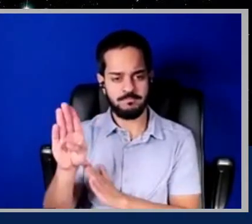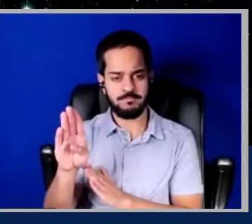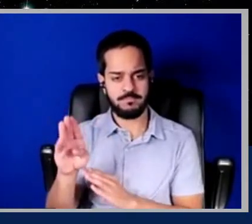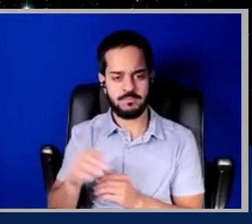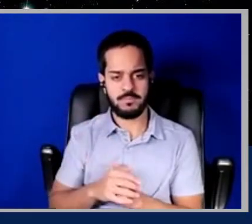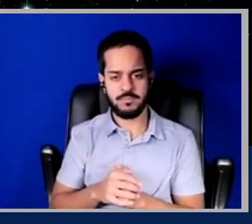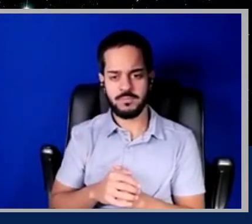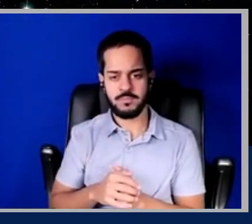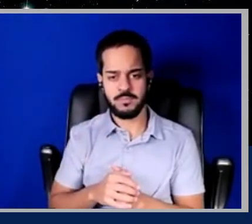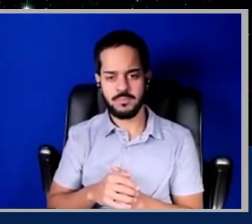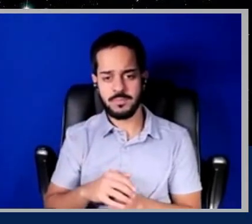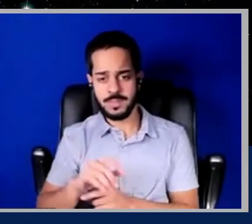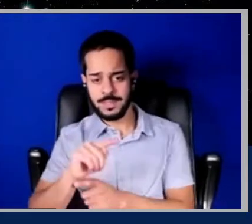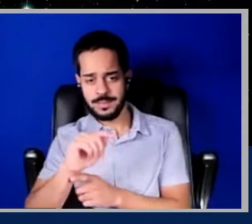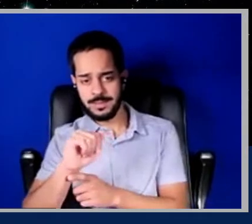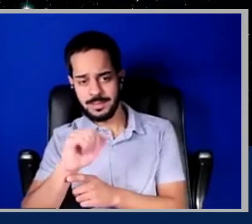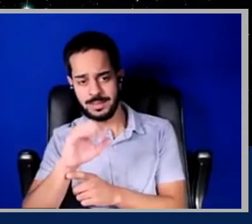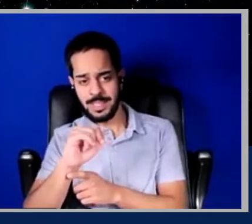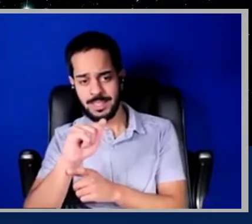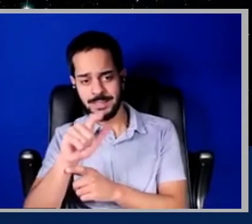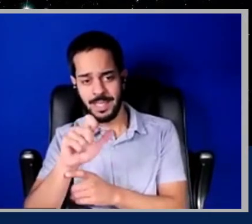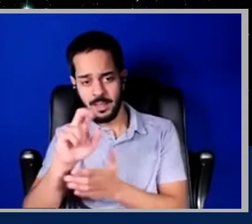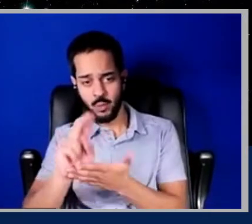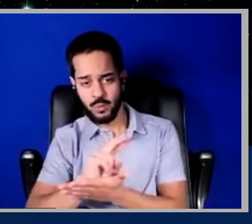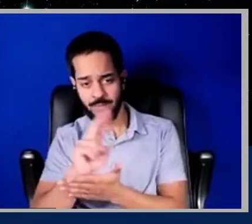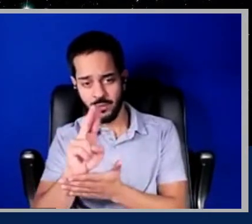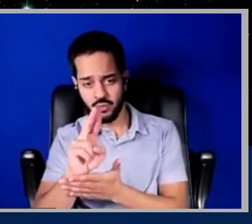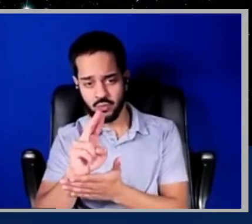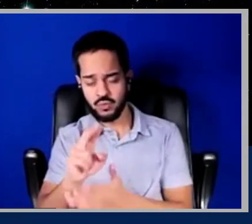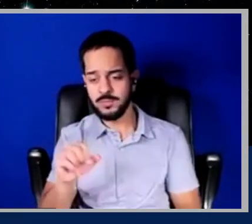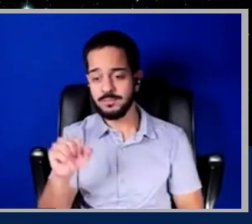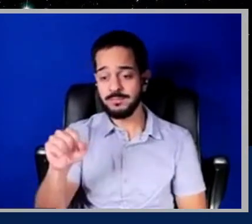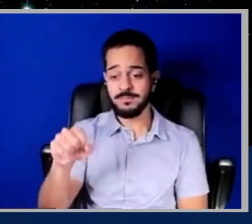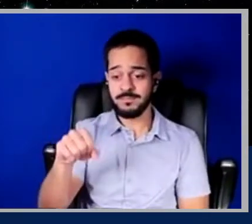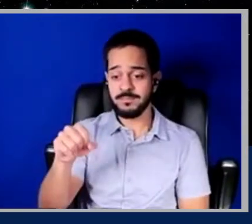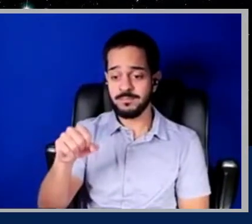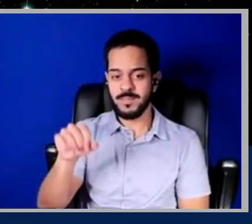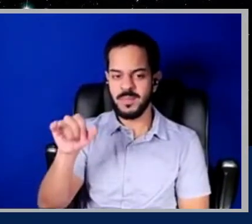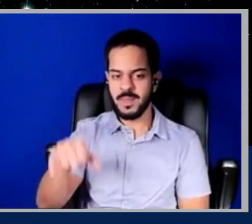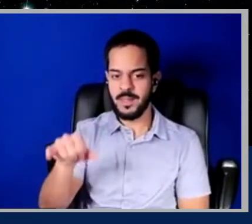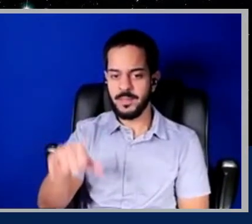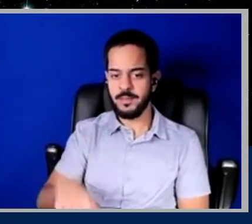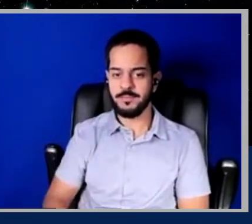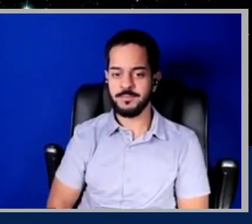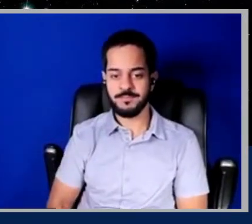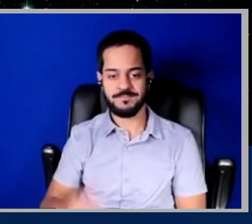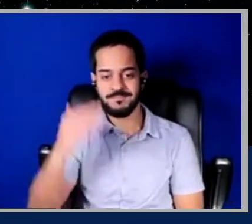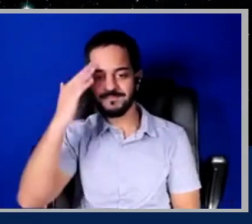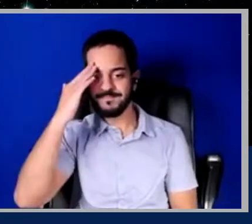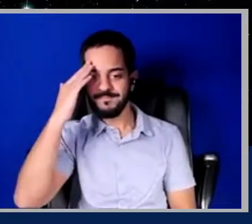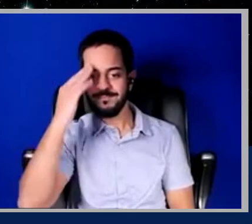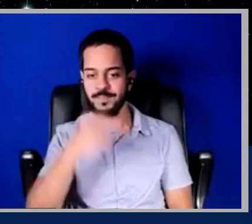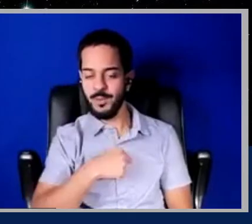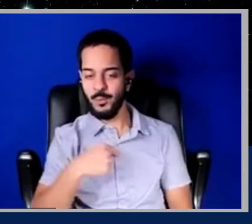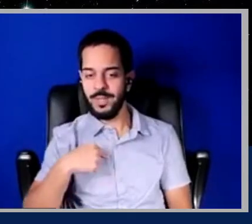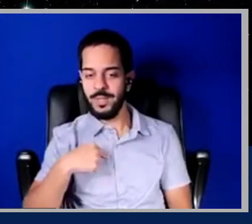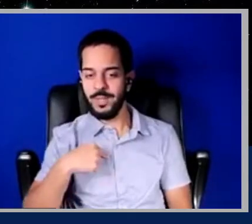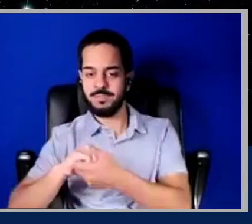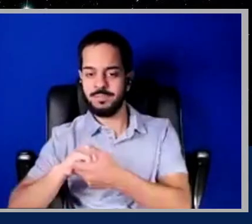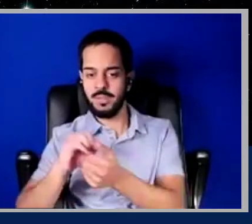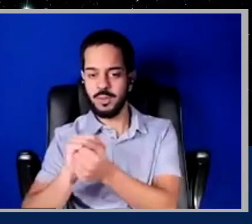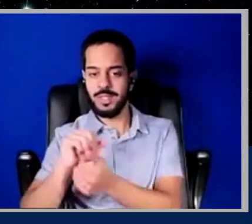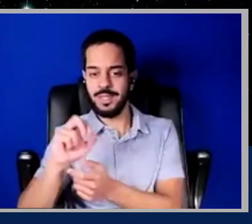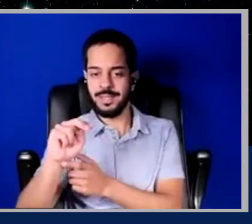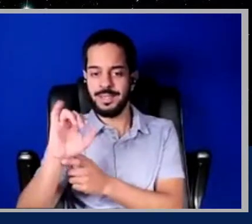but Tactile Universe, maybe? Is it that one? Yeah, that's probably it. Yep. So we've actually worked with Nick Bond,